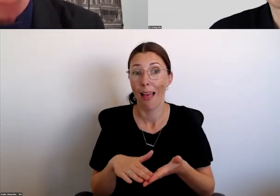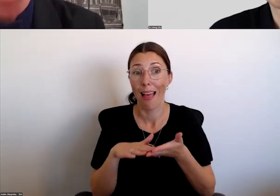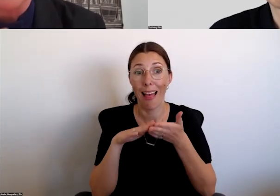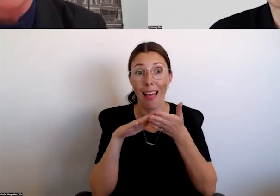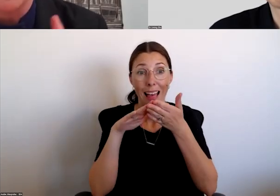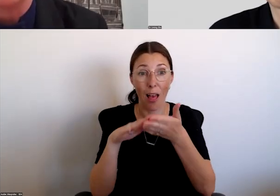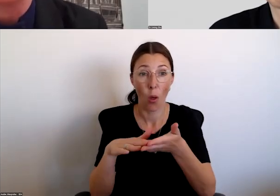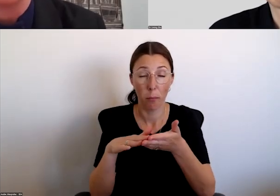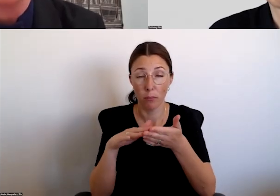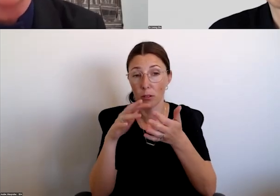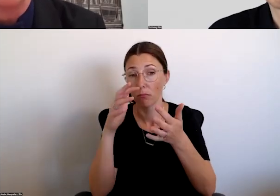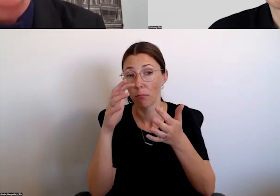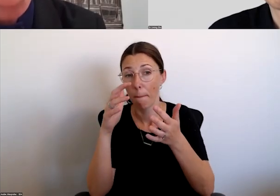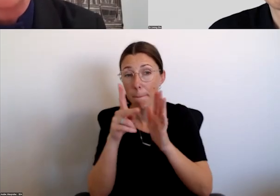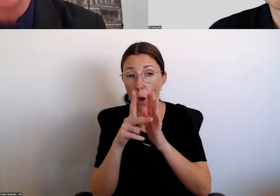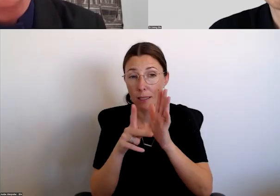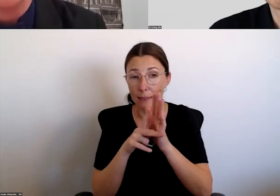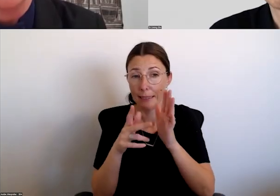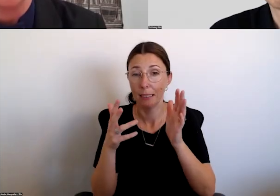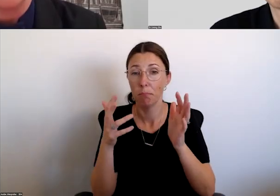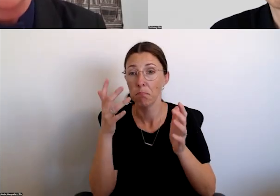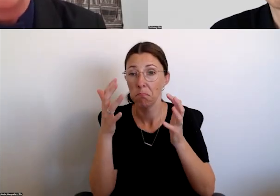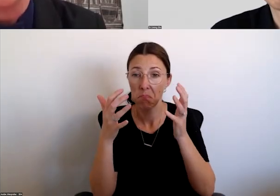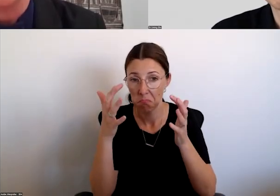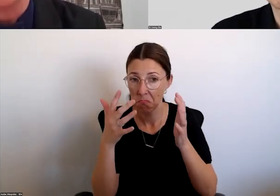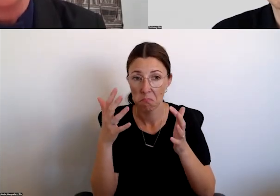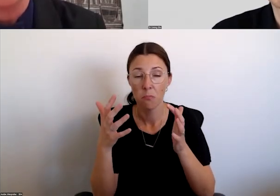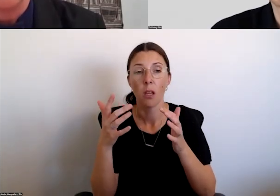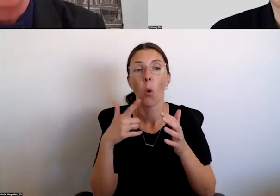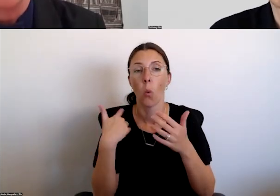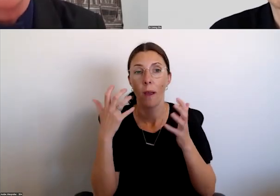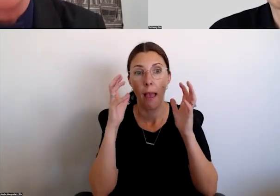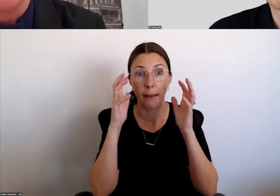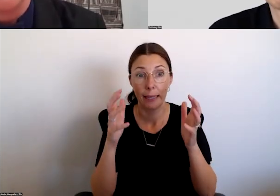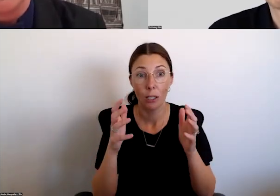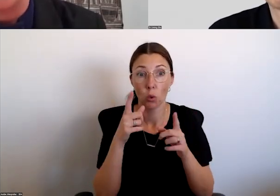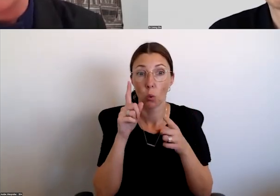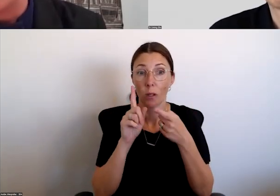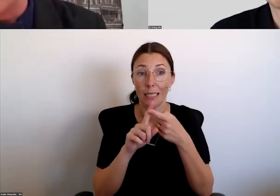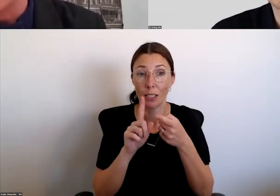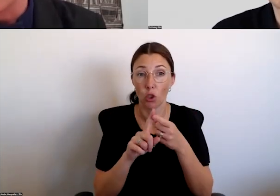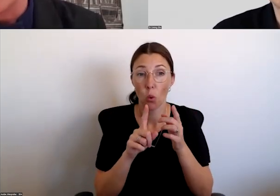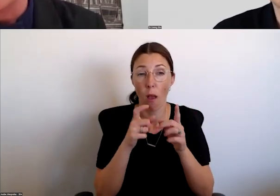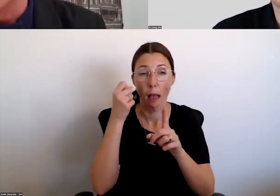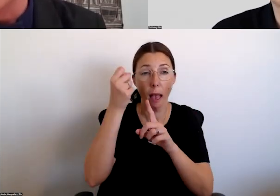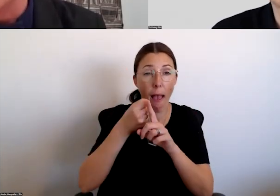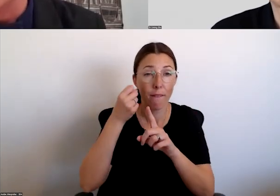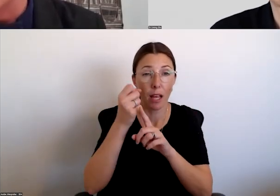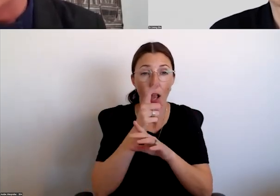the policy thinking in this space. We are keen to continue being advocates on behalf of the